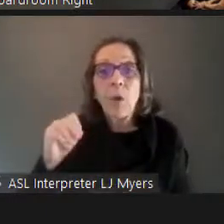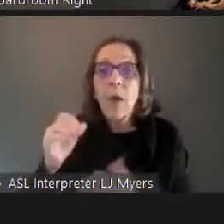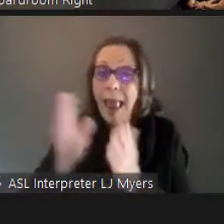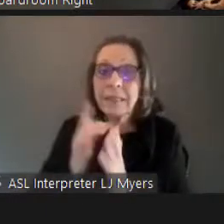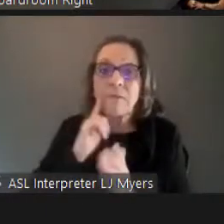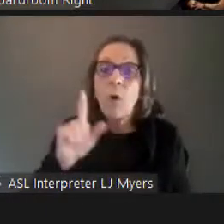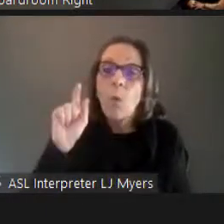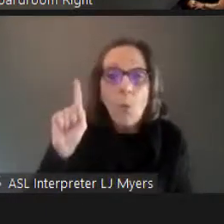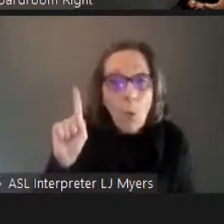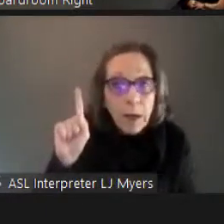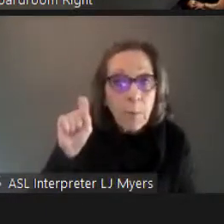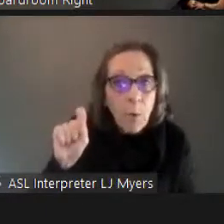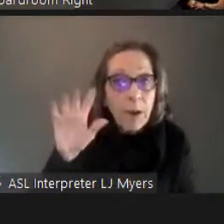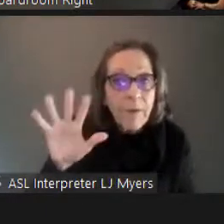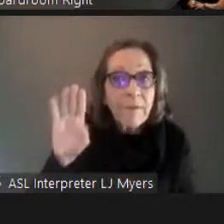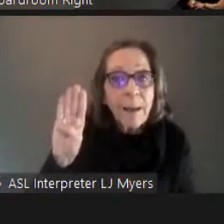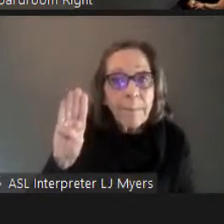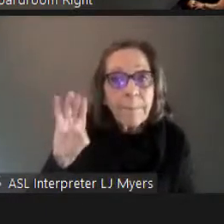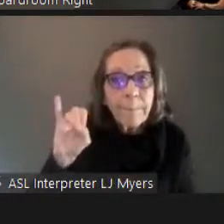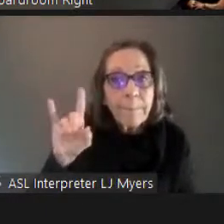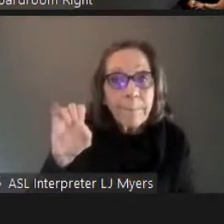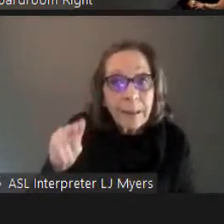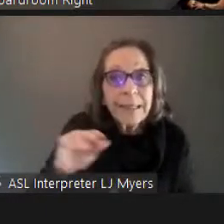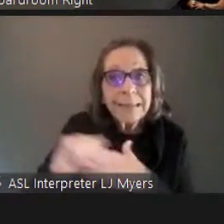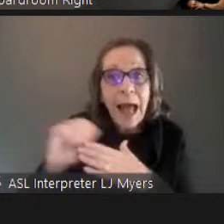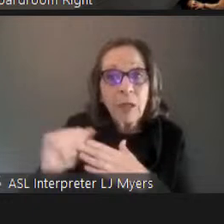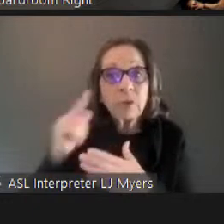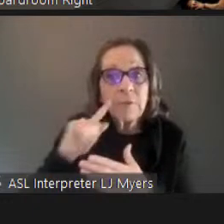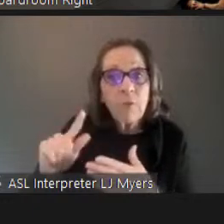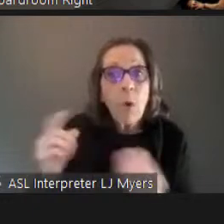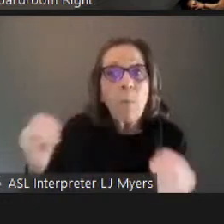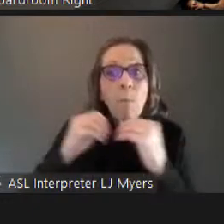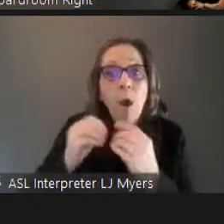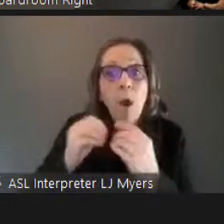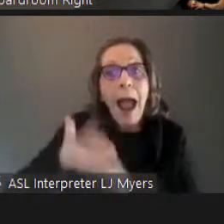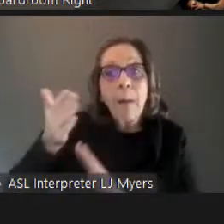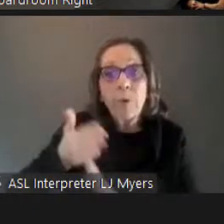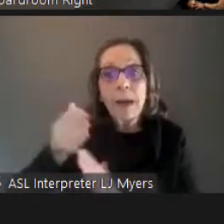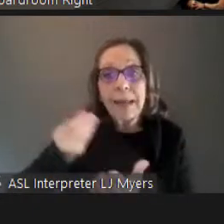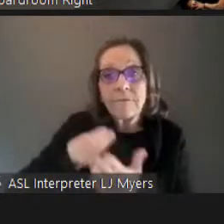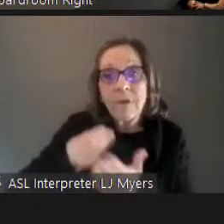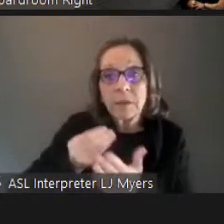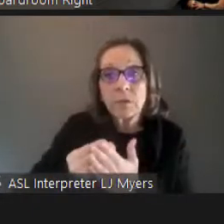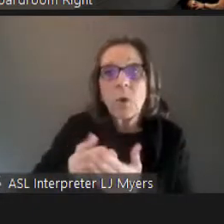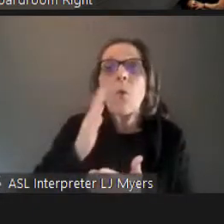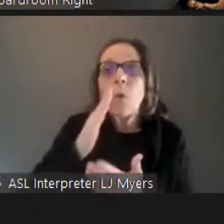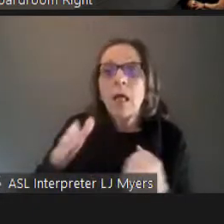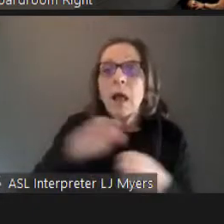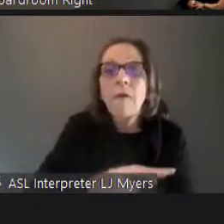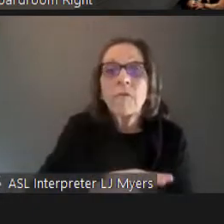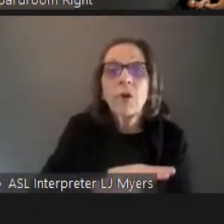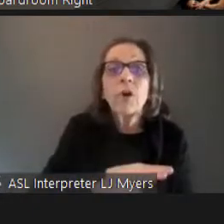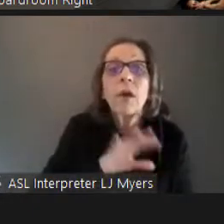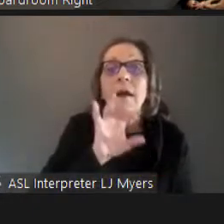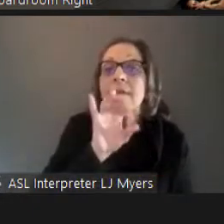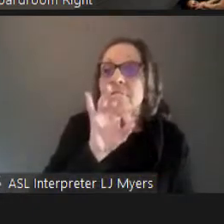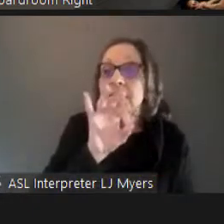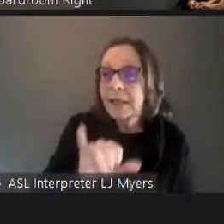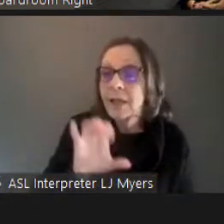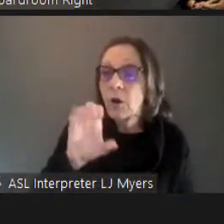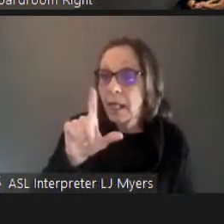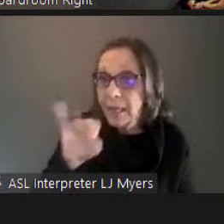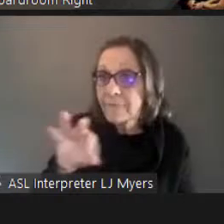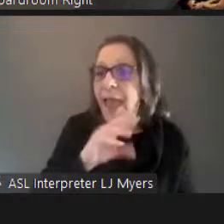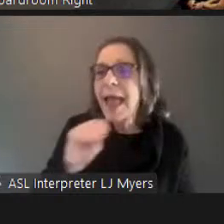for $1.5 billion in additional operating funds that will cover the fiscal cliff and provide places